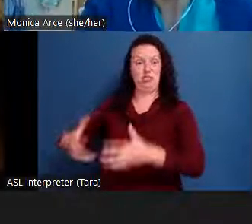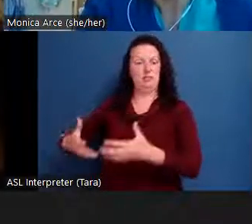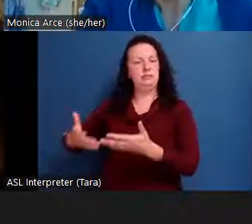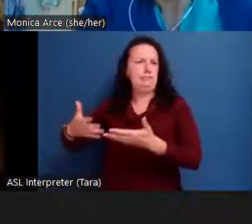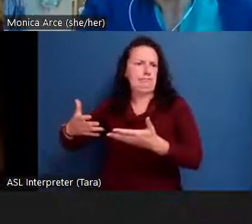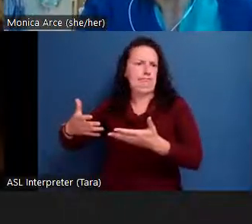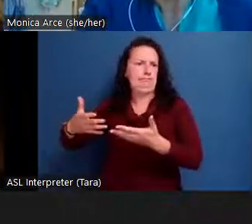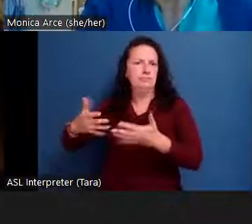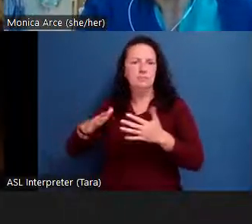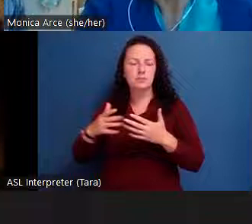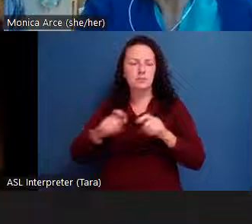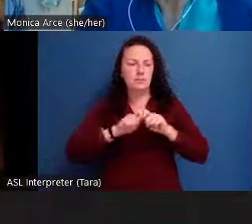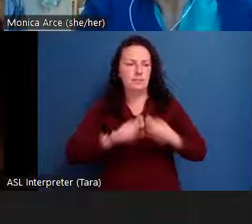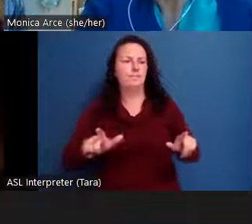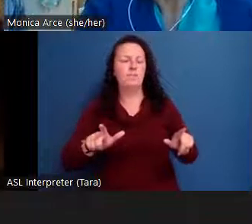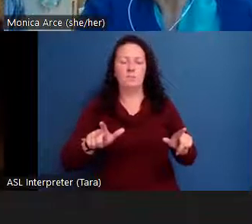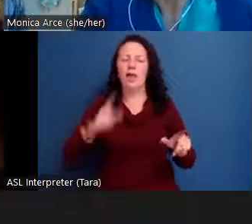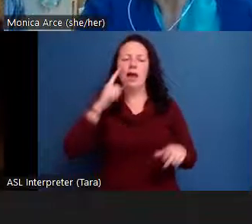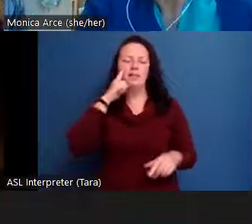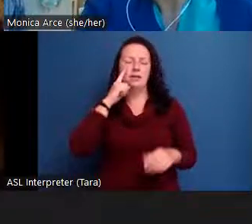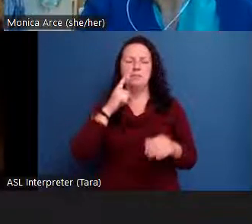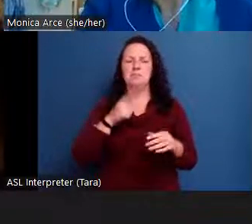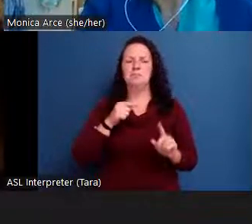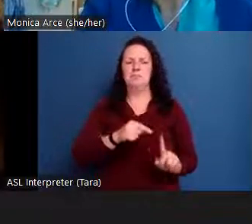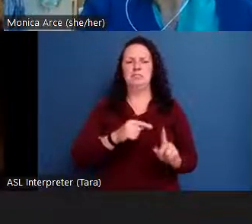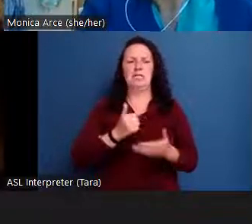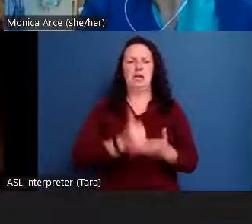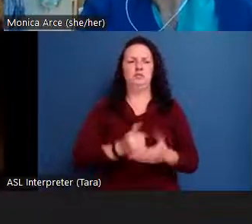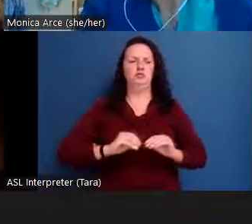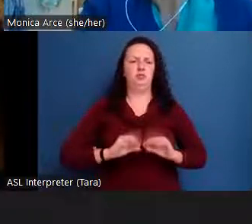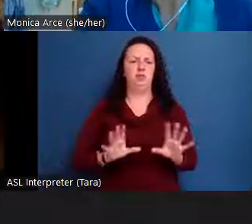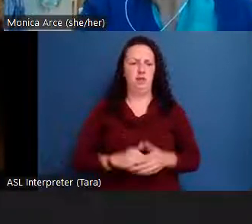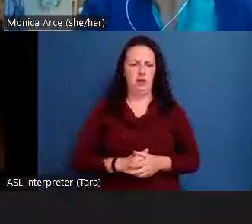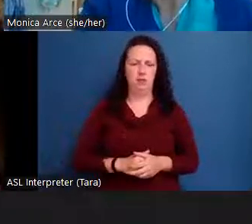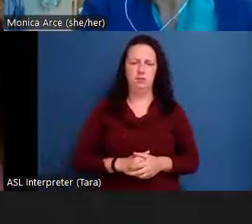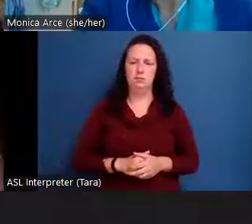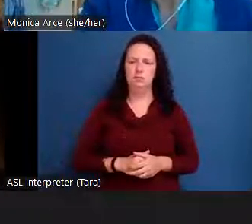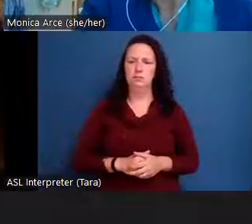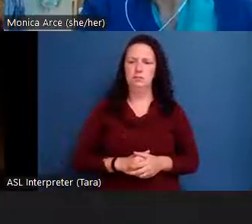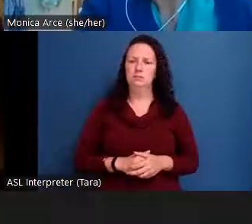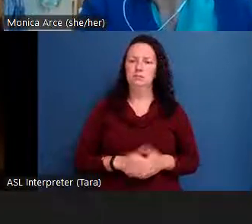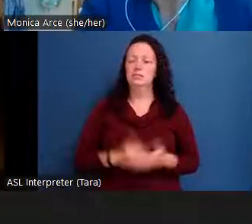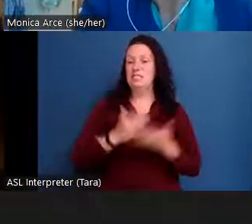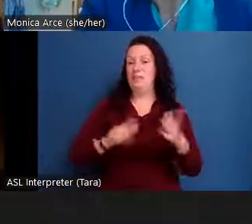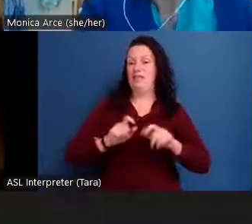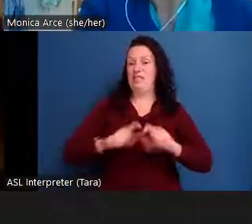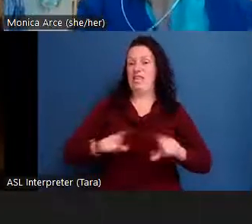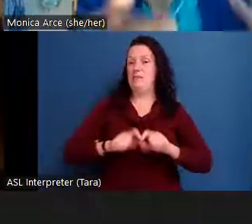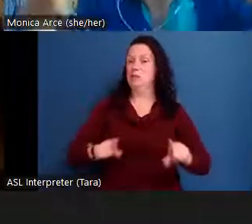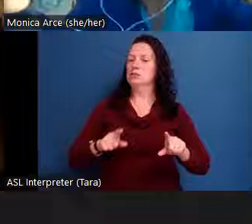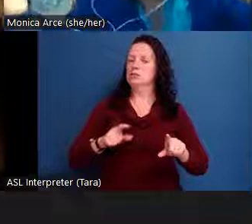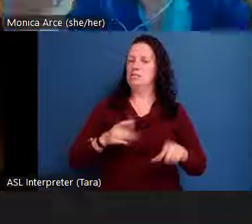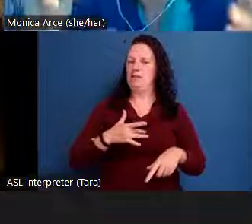helpful. You know, some of the emails that have come out have sometimes felt